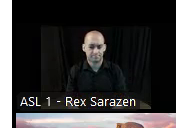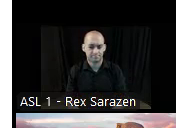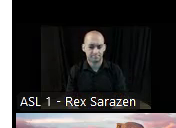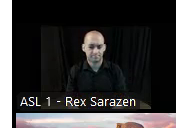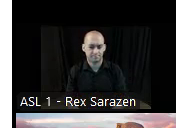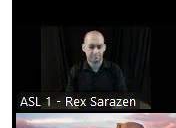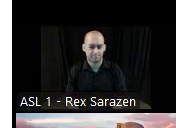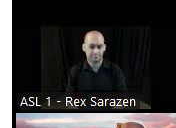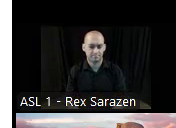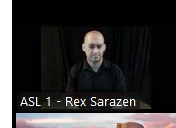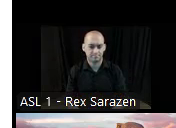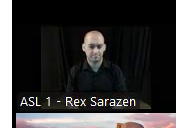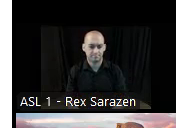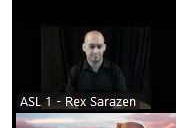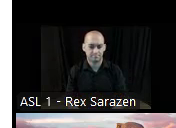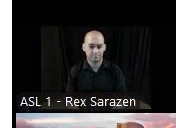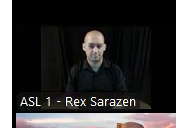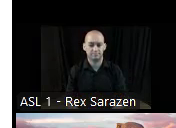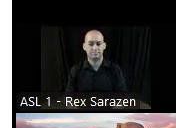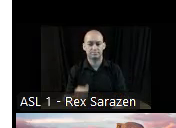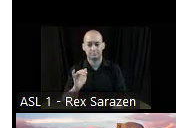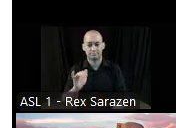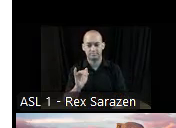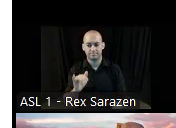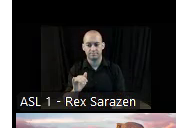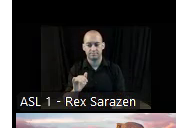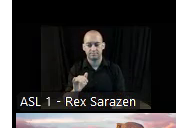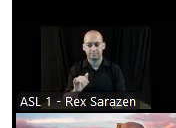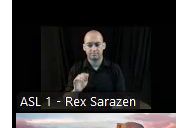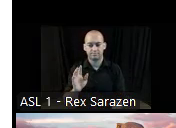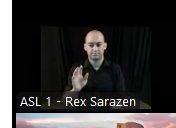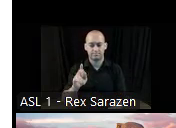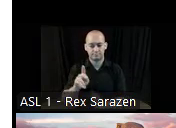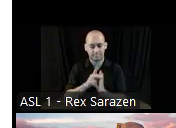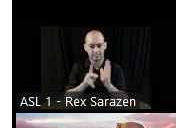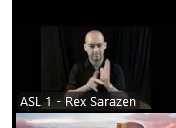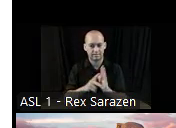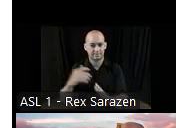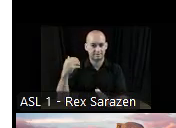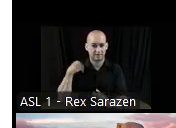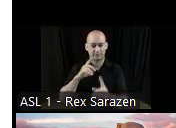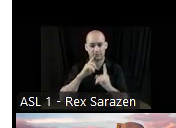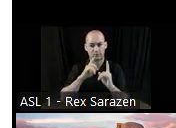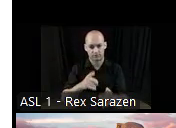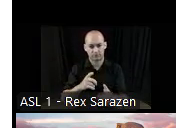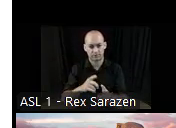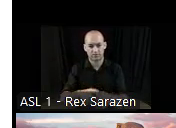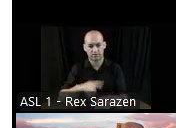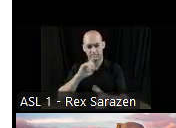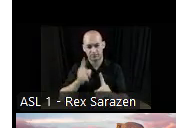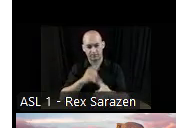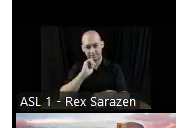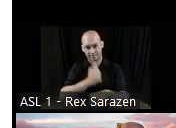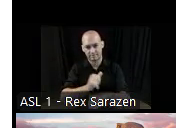So the California Tribal Consultation Policy Executive Order. This was first established in